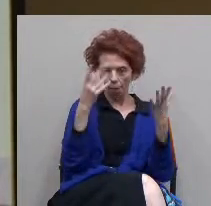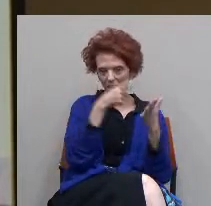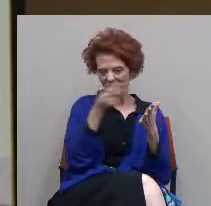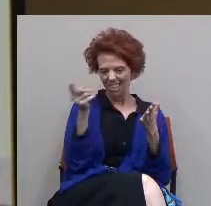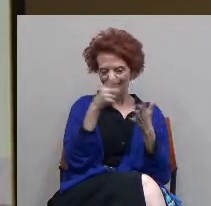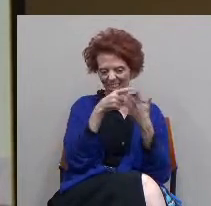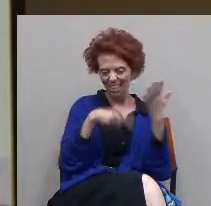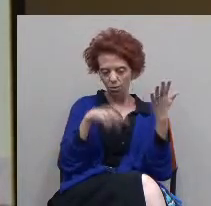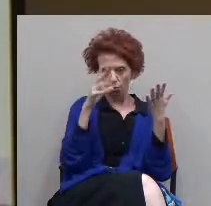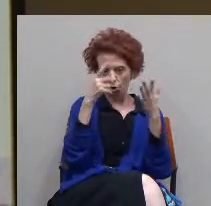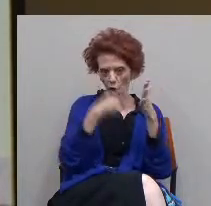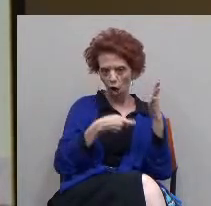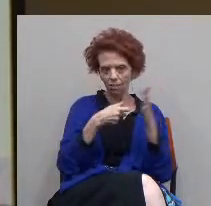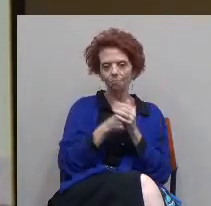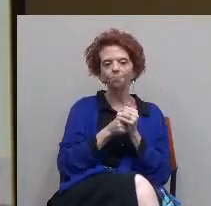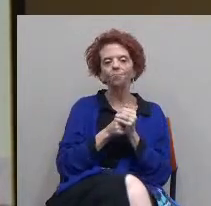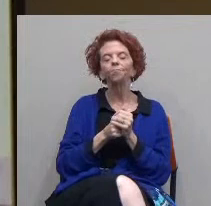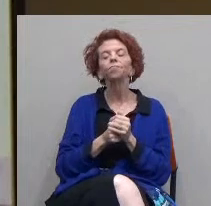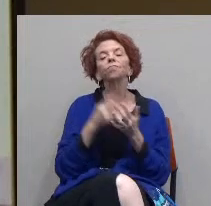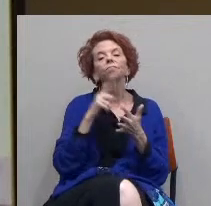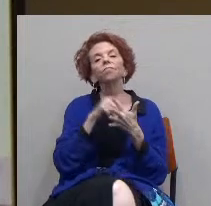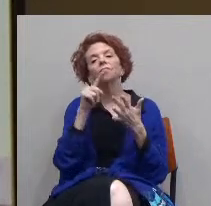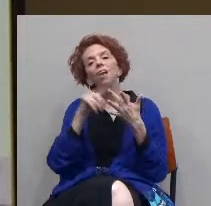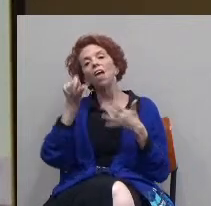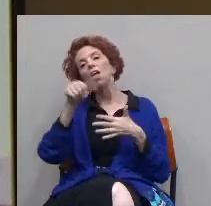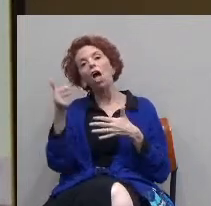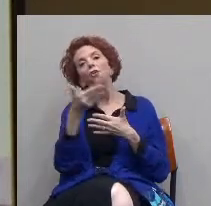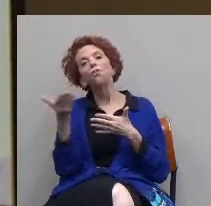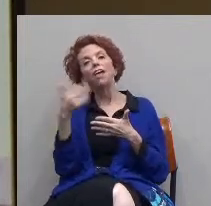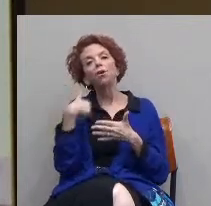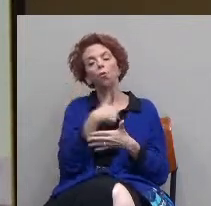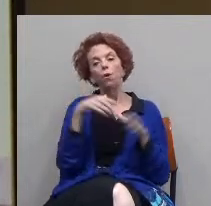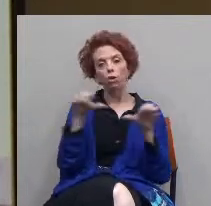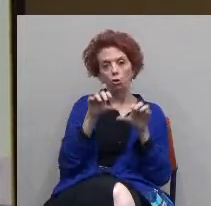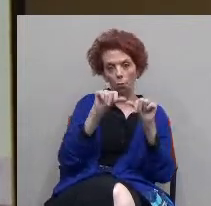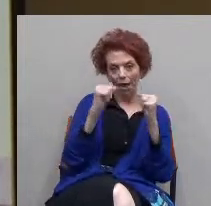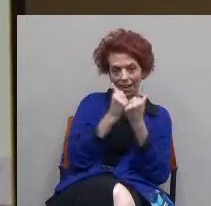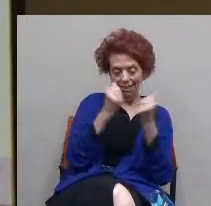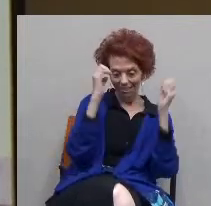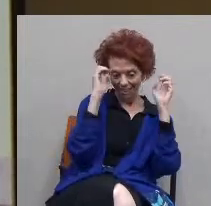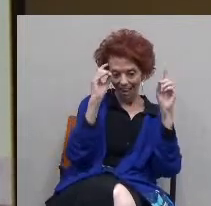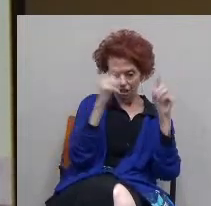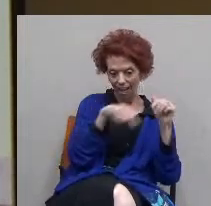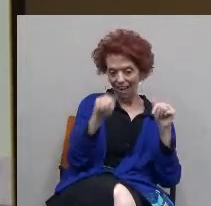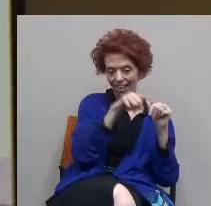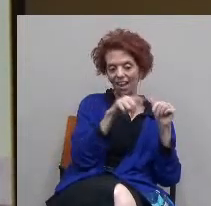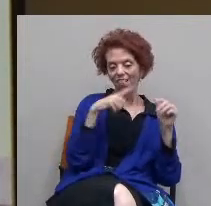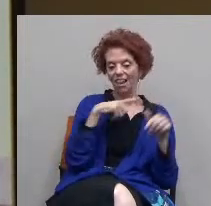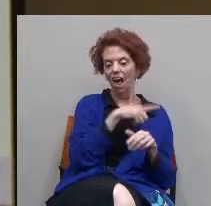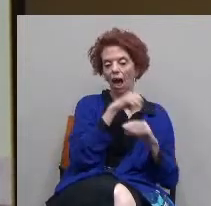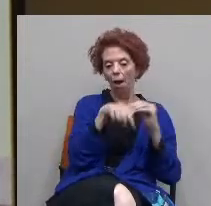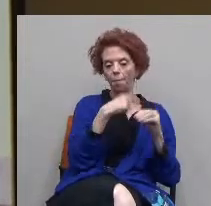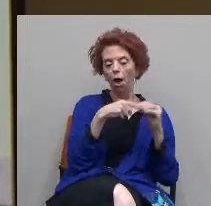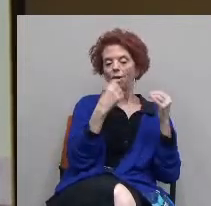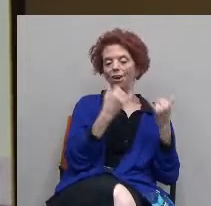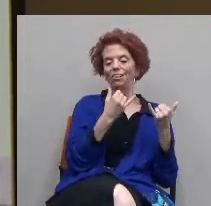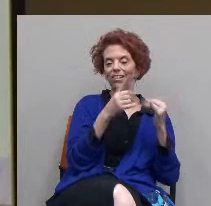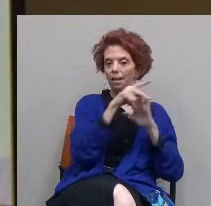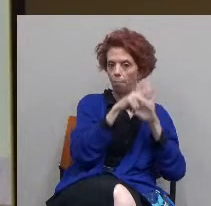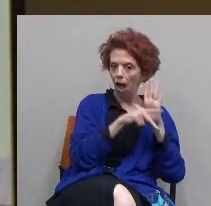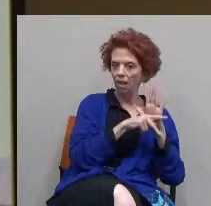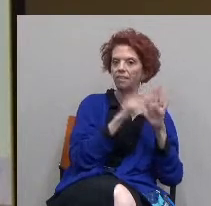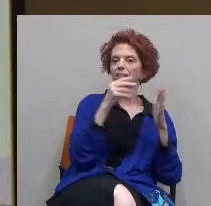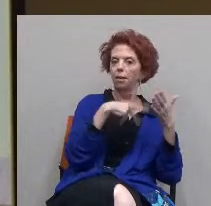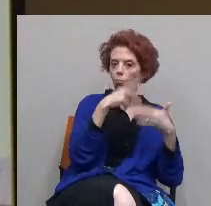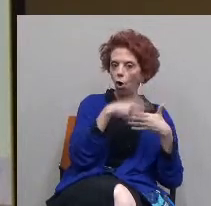to cost. The other thing that we do as an agency is to educate legislators on existing policies, programs, and outcomes.